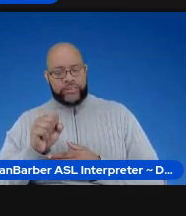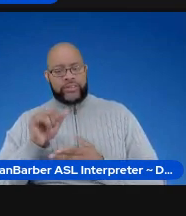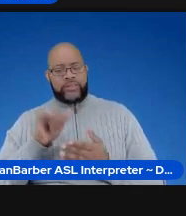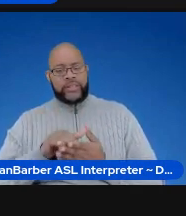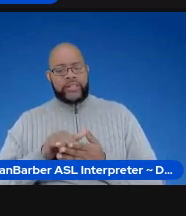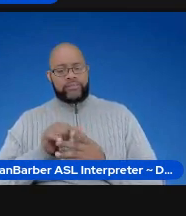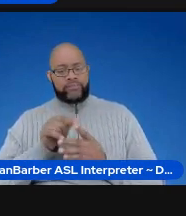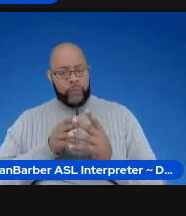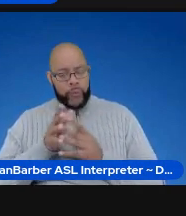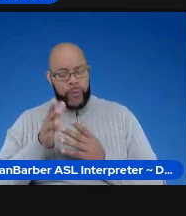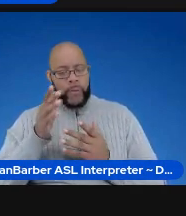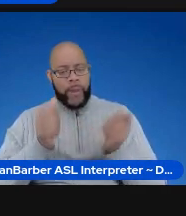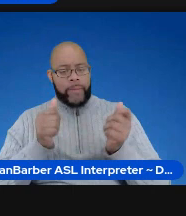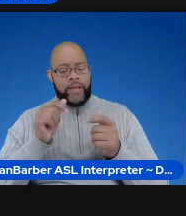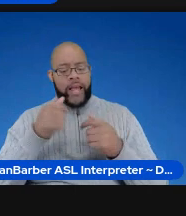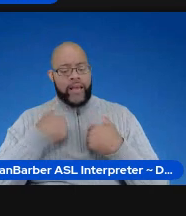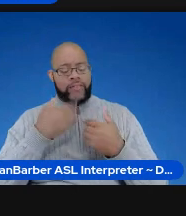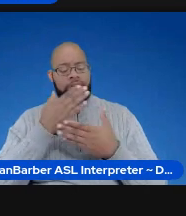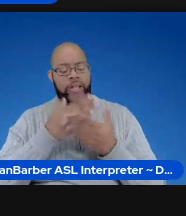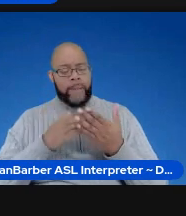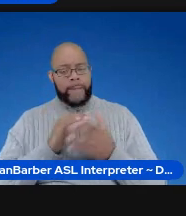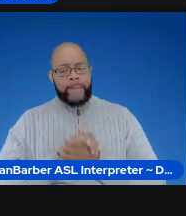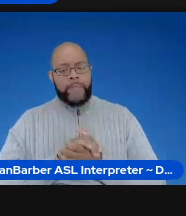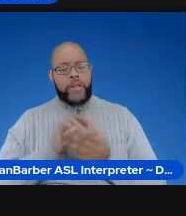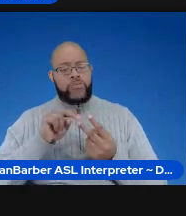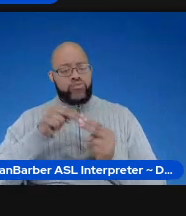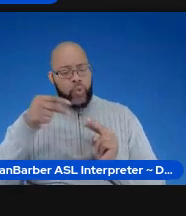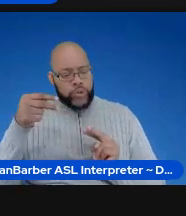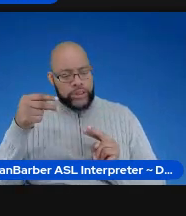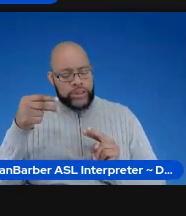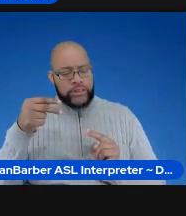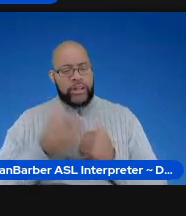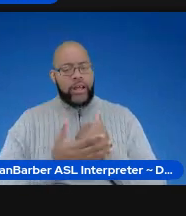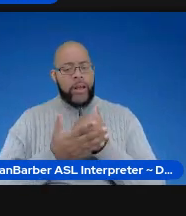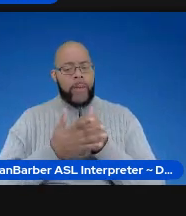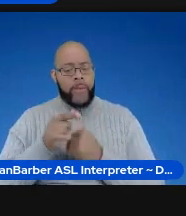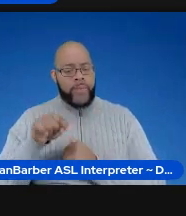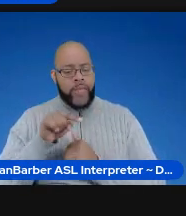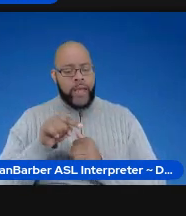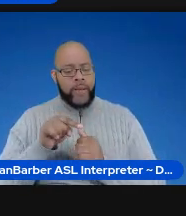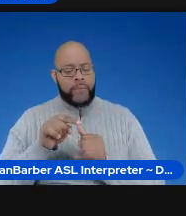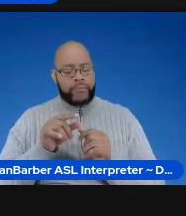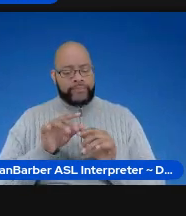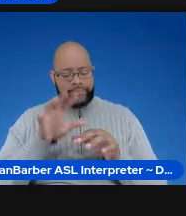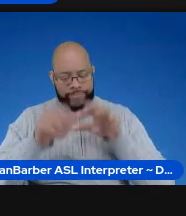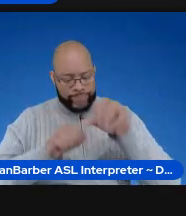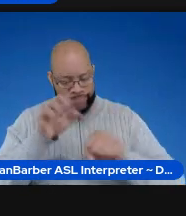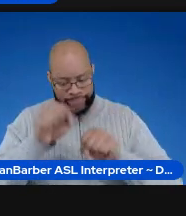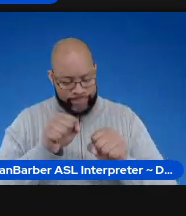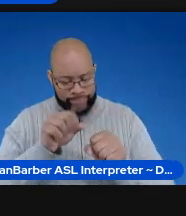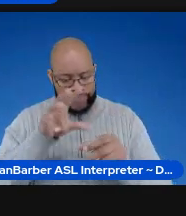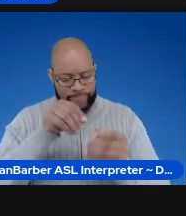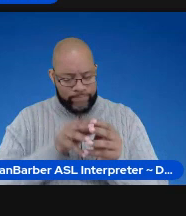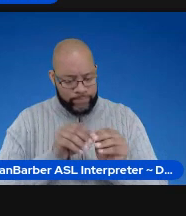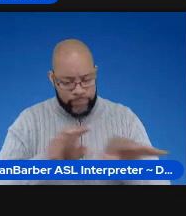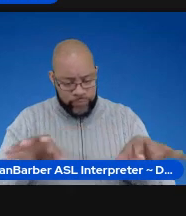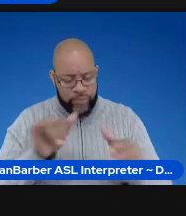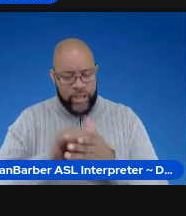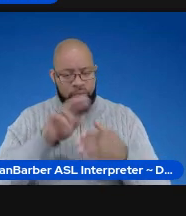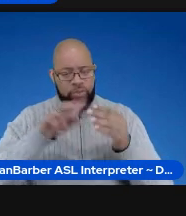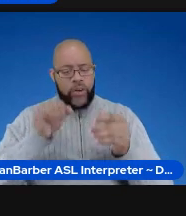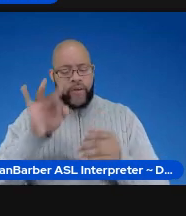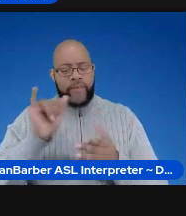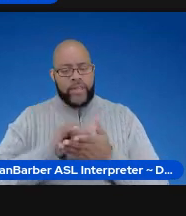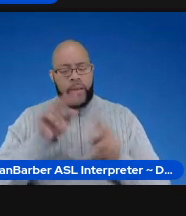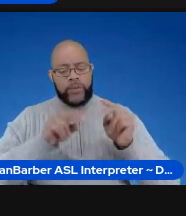pathogenicity, might secrete certain proteins to help them colonize, and that probably has resulted in the observed